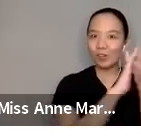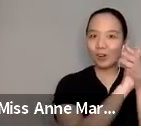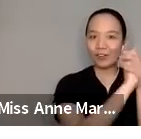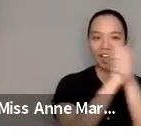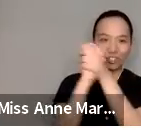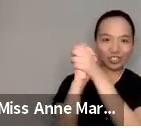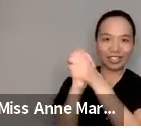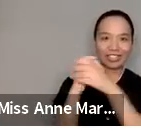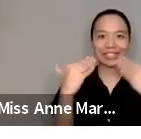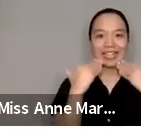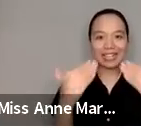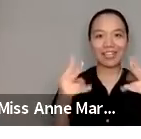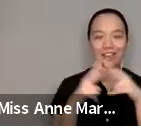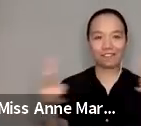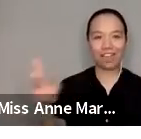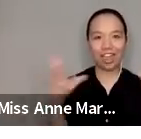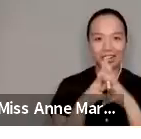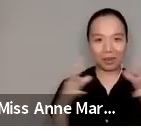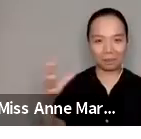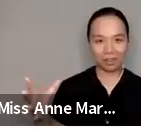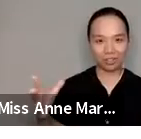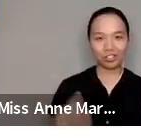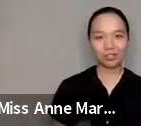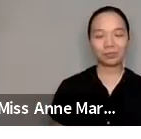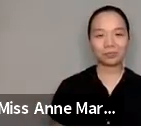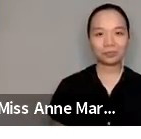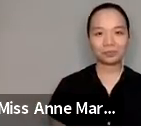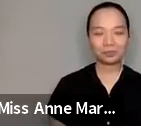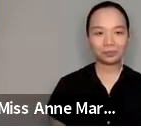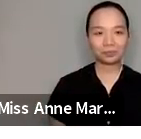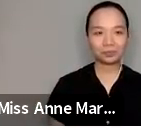Congratulations and thank you very much.